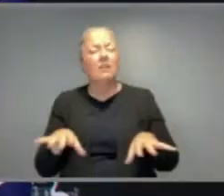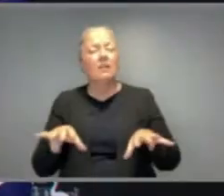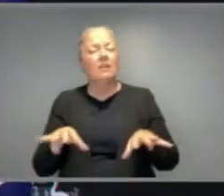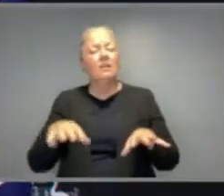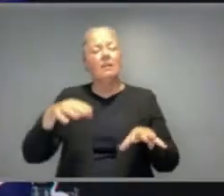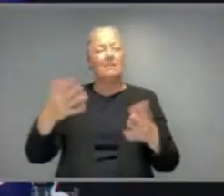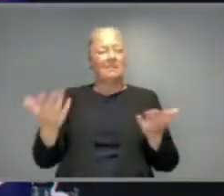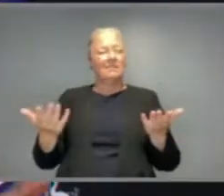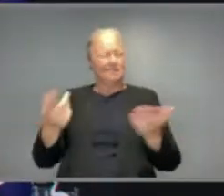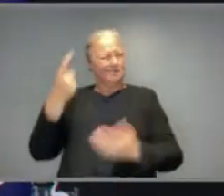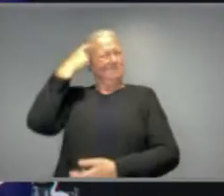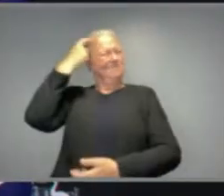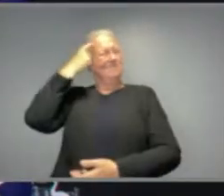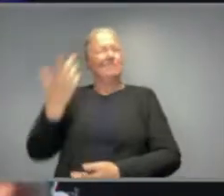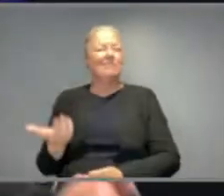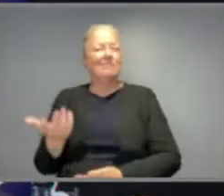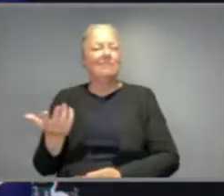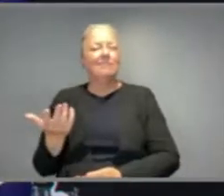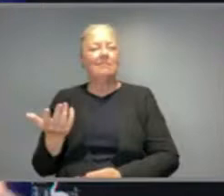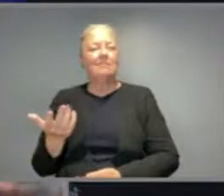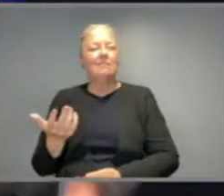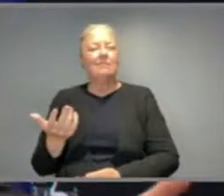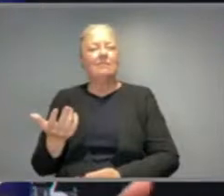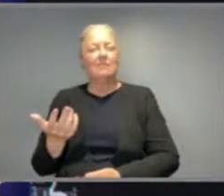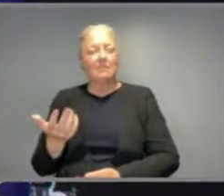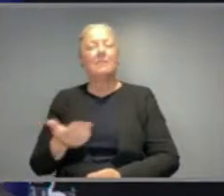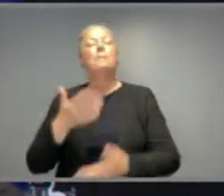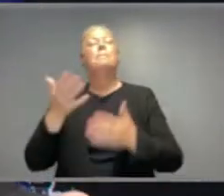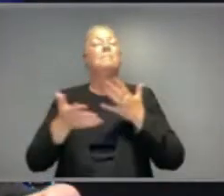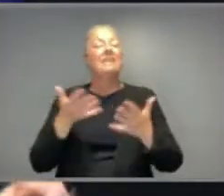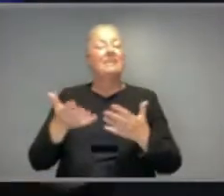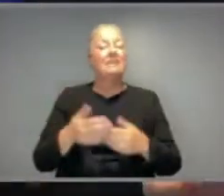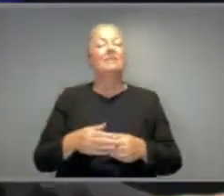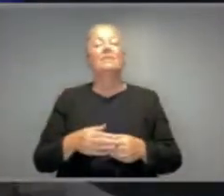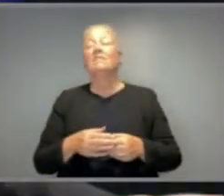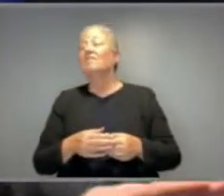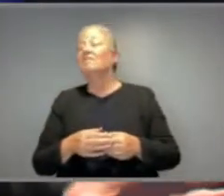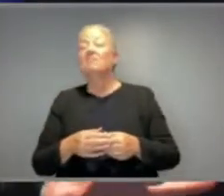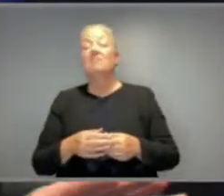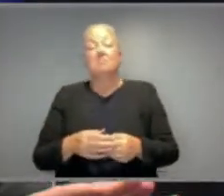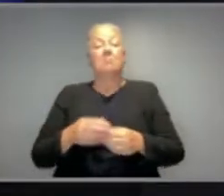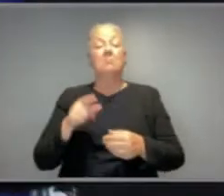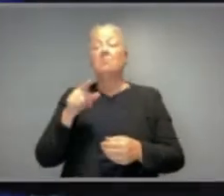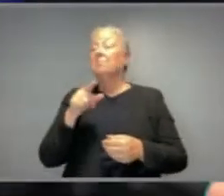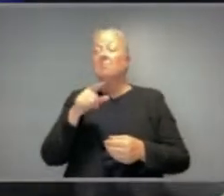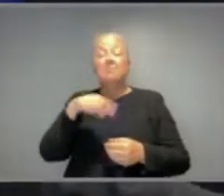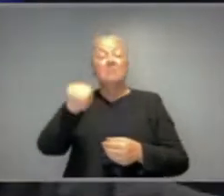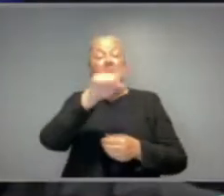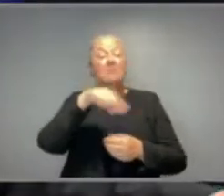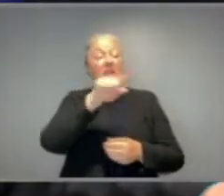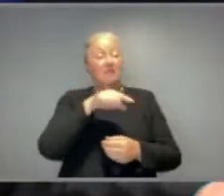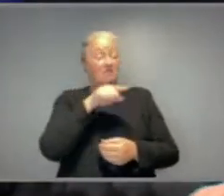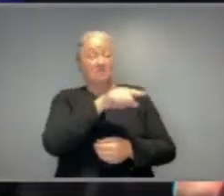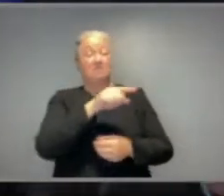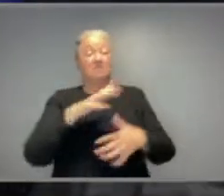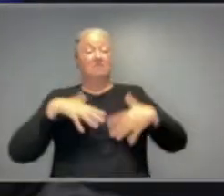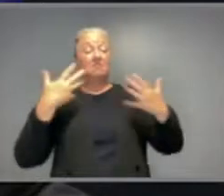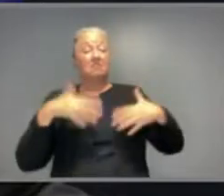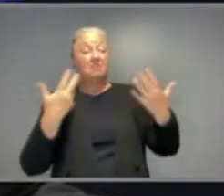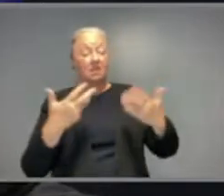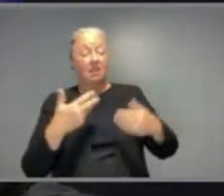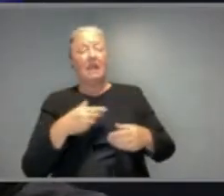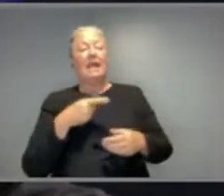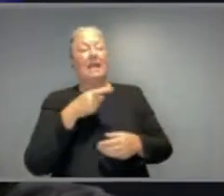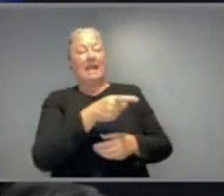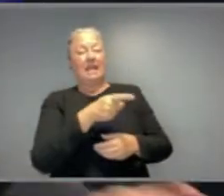sense that you could be exempted from certain other restrictions that might have to be placed on others for their own protection because they're